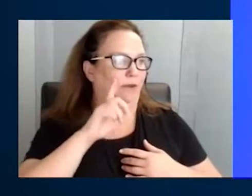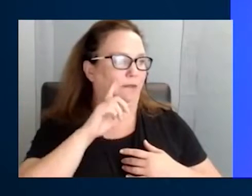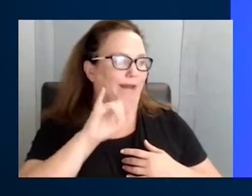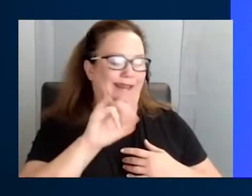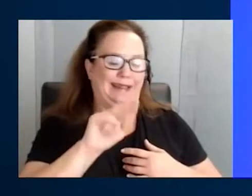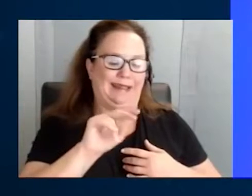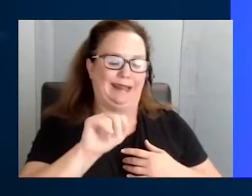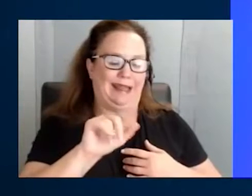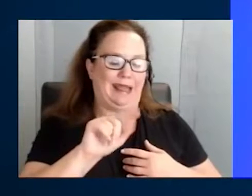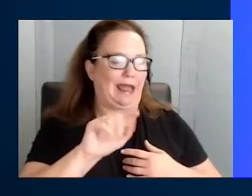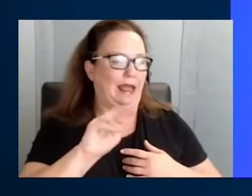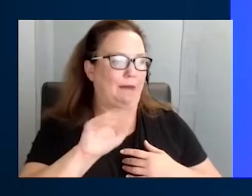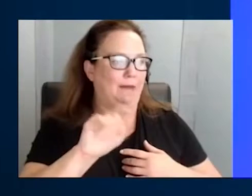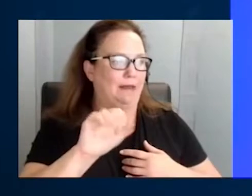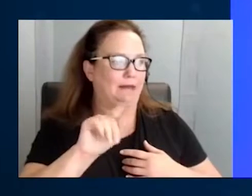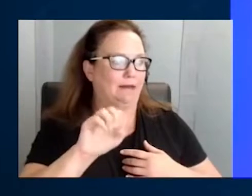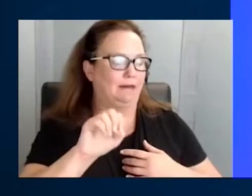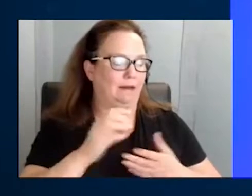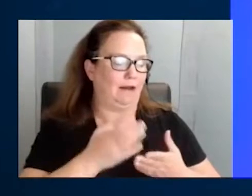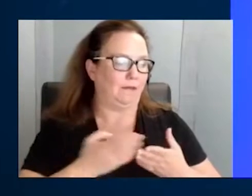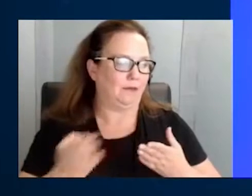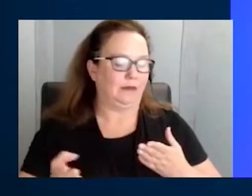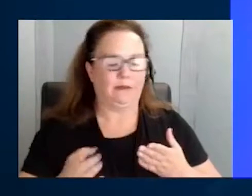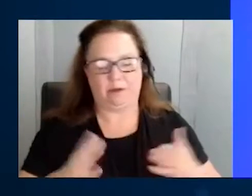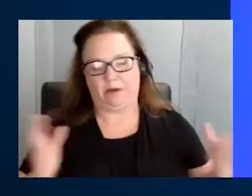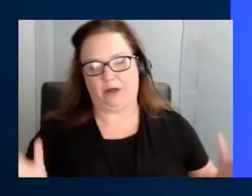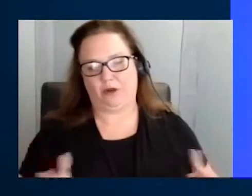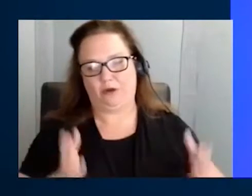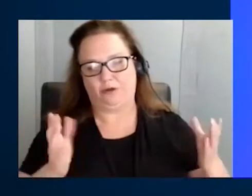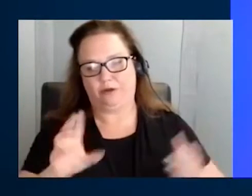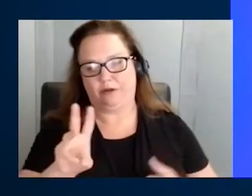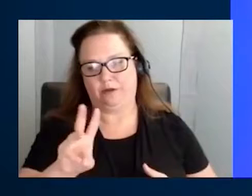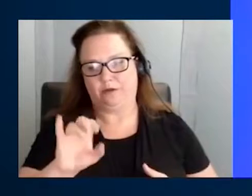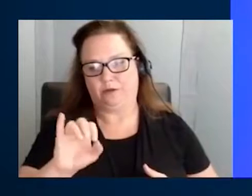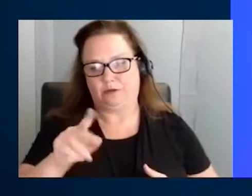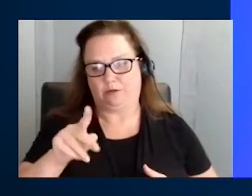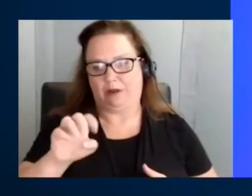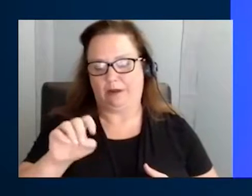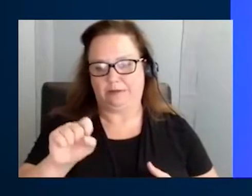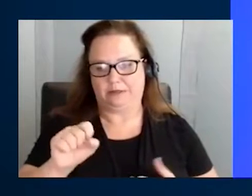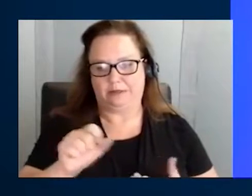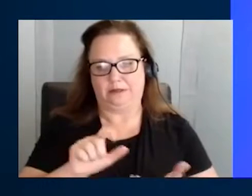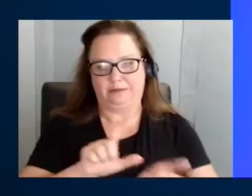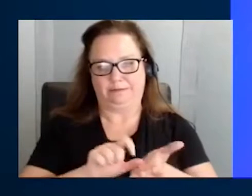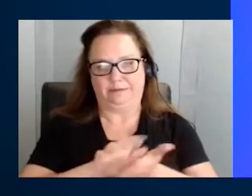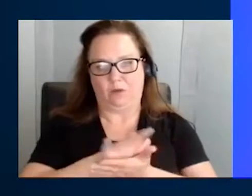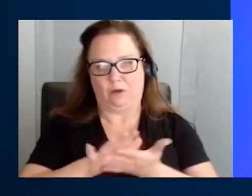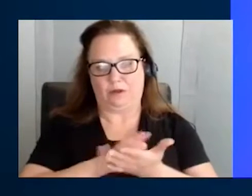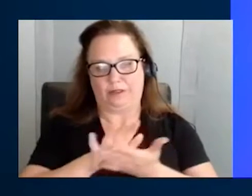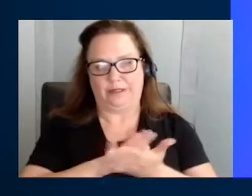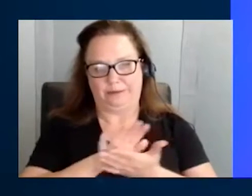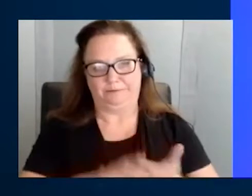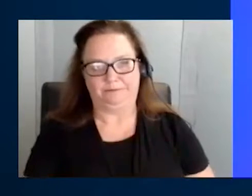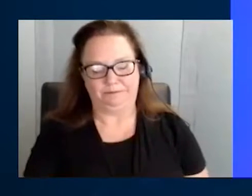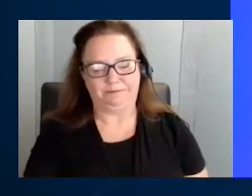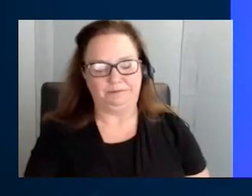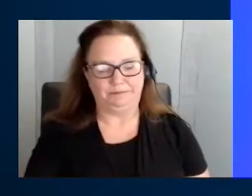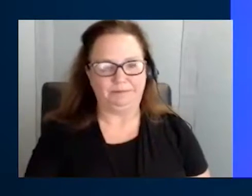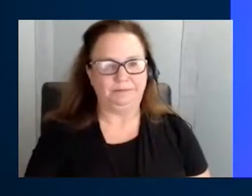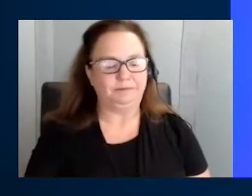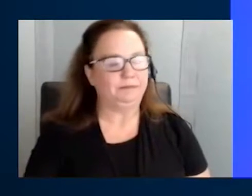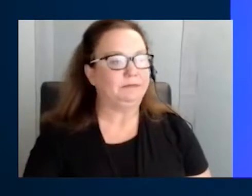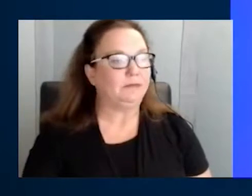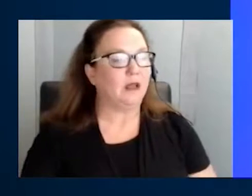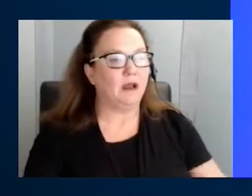we would always encourage, even if you don't have those wipes, encourage that hand hygiene. Yeah, completely agree. And so also, we know